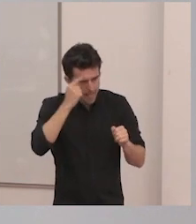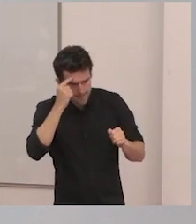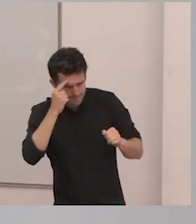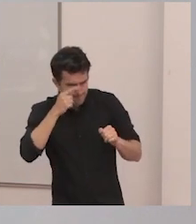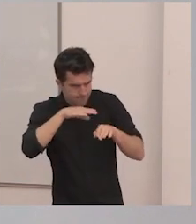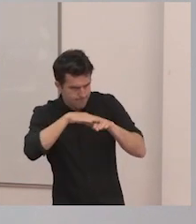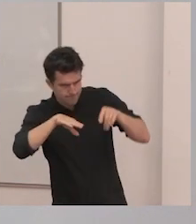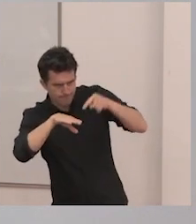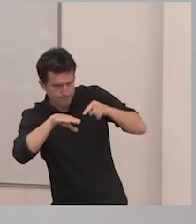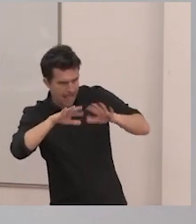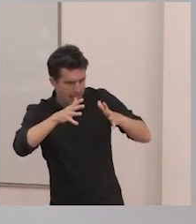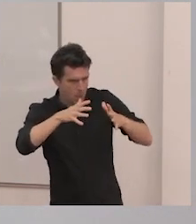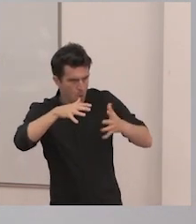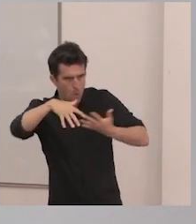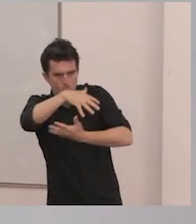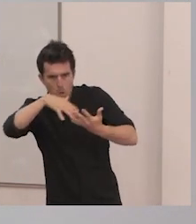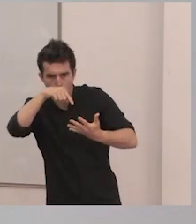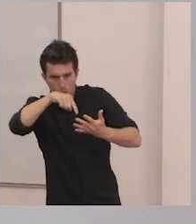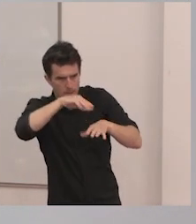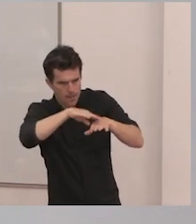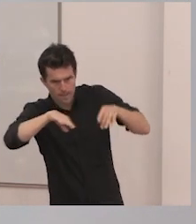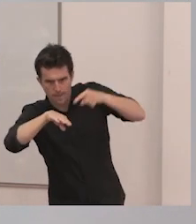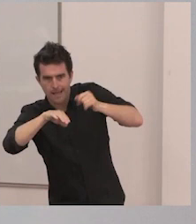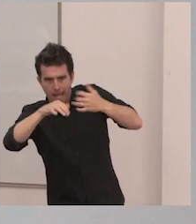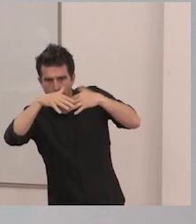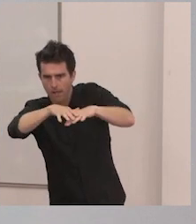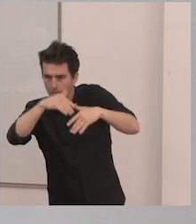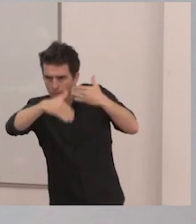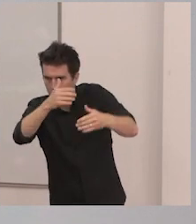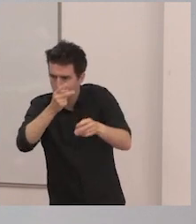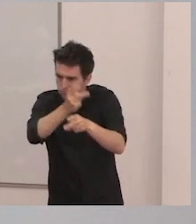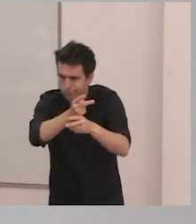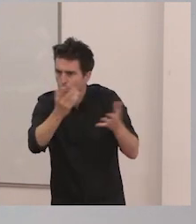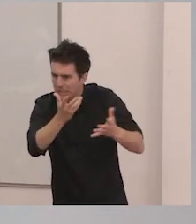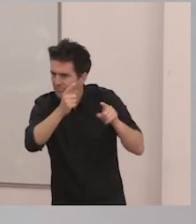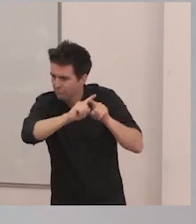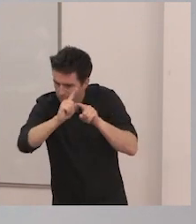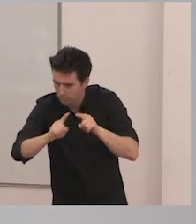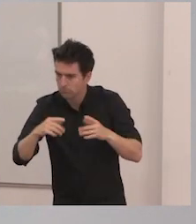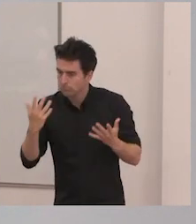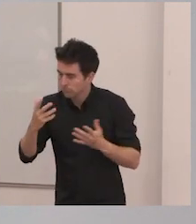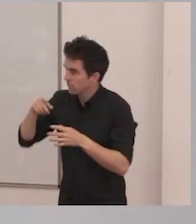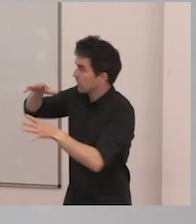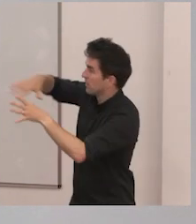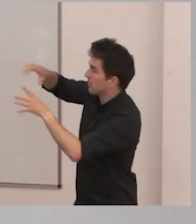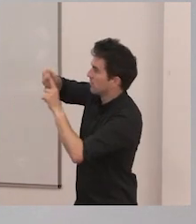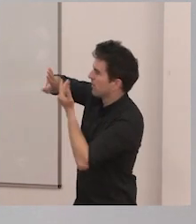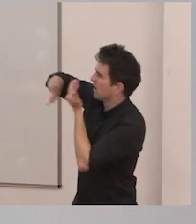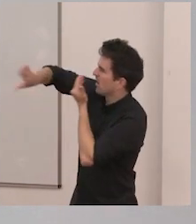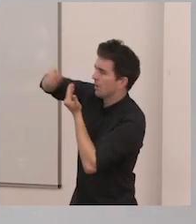by smaller residential care facilities or group homes. The